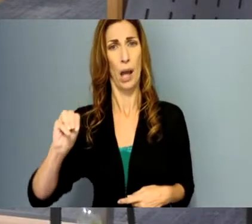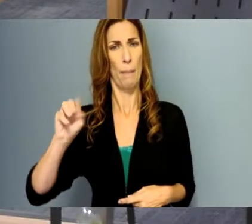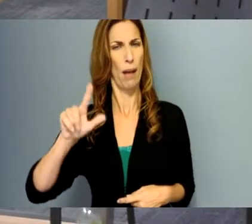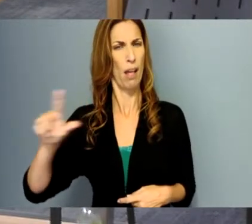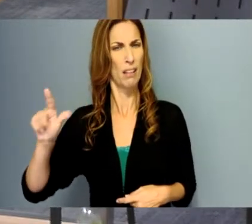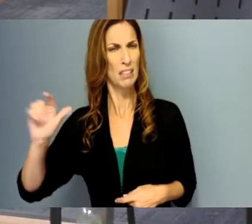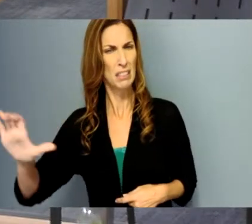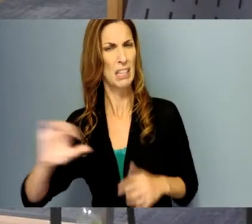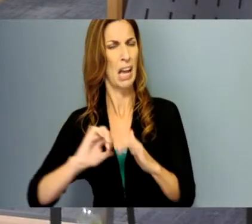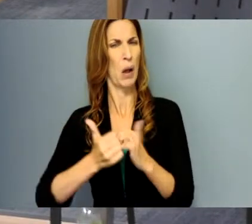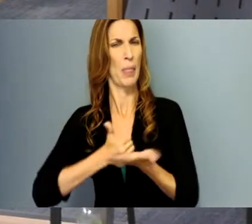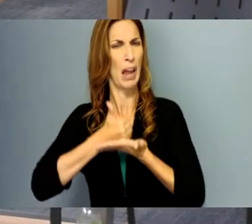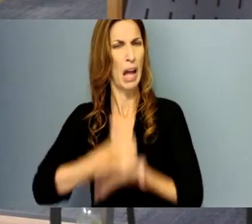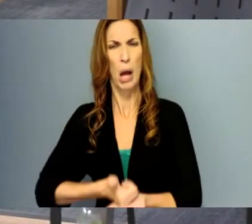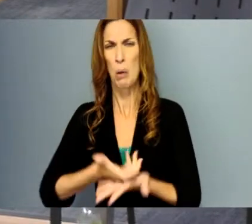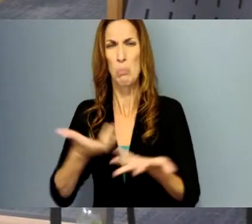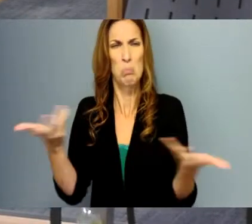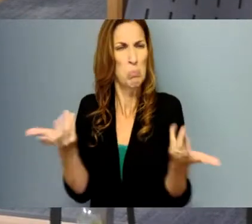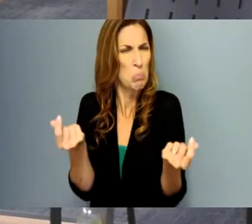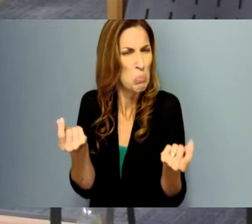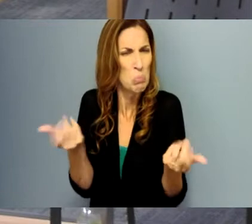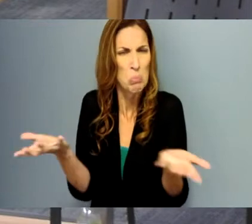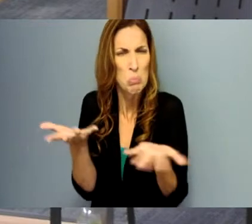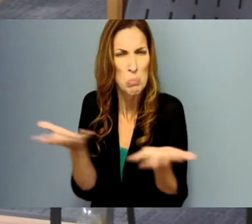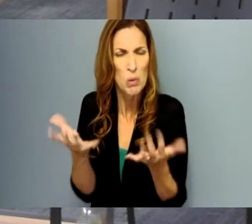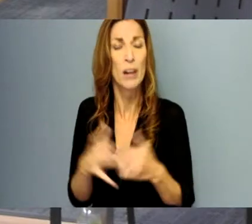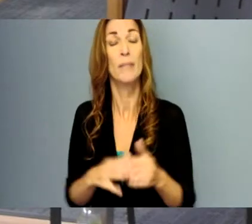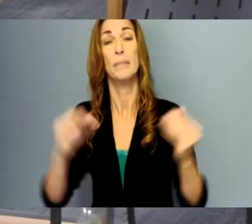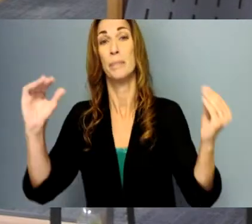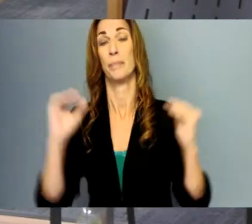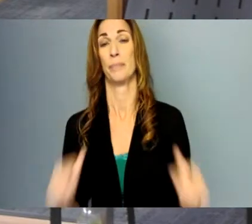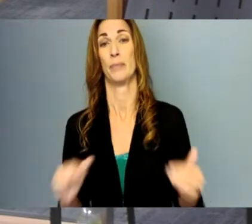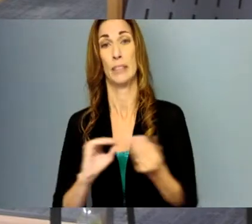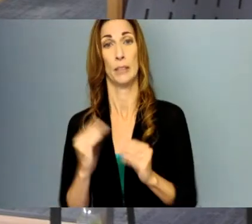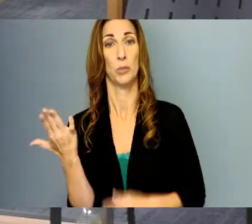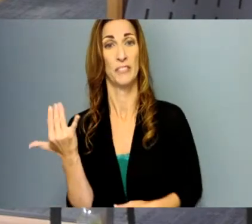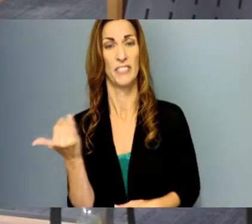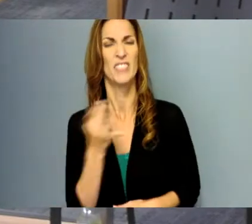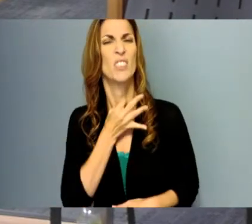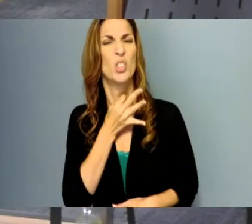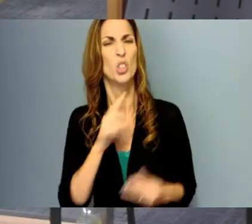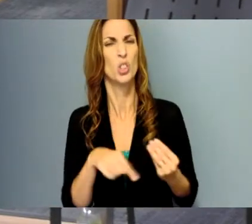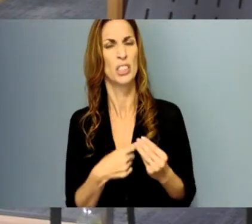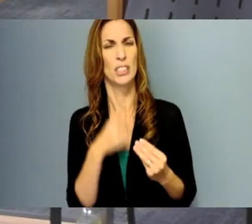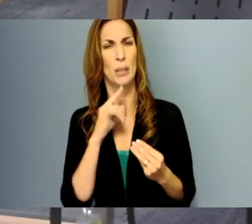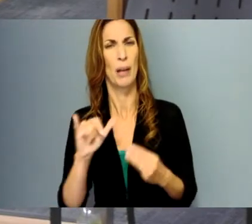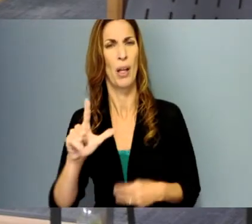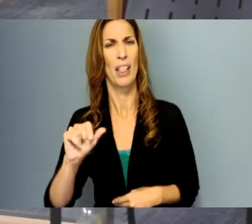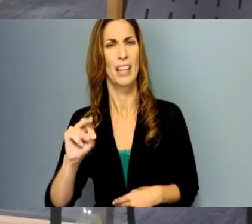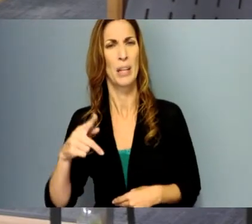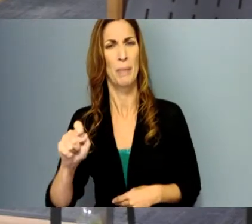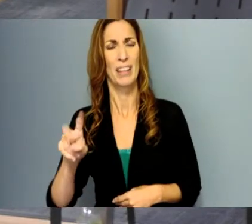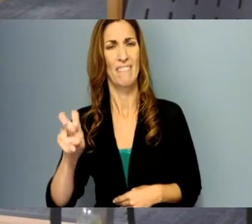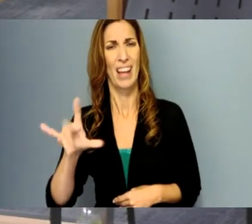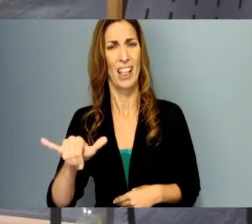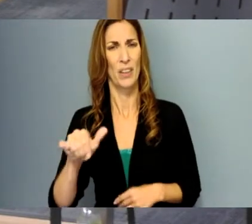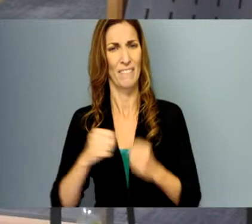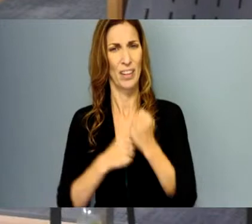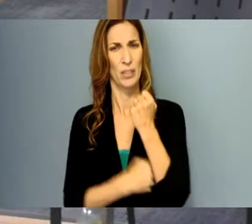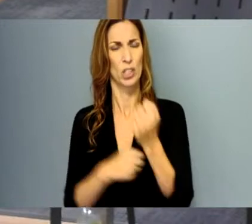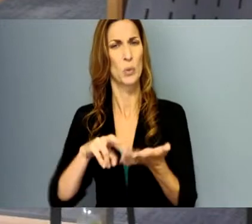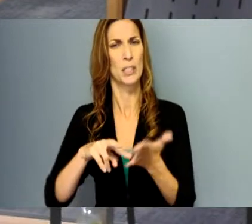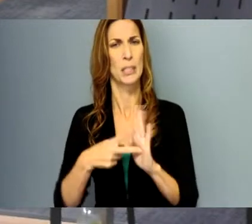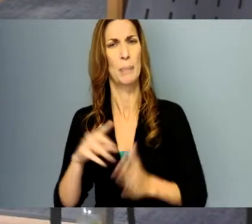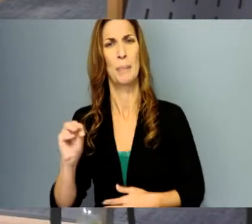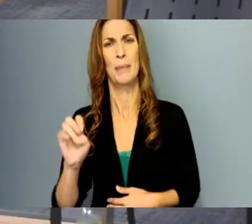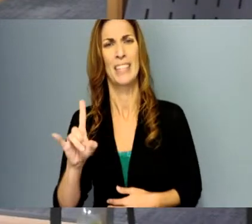that helps or what they do. Number 15, I was curious with the Lenape Valley Foundation, what is a